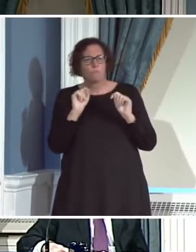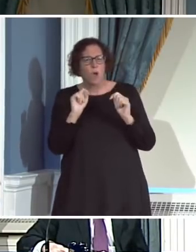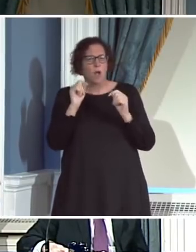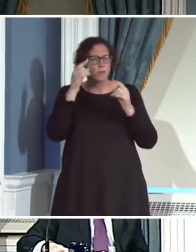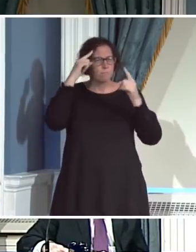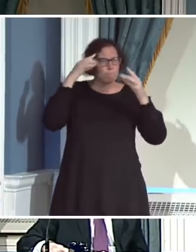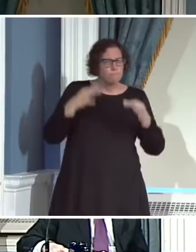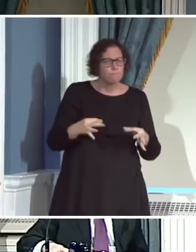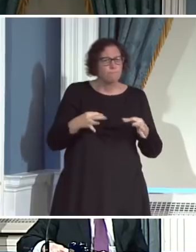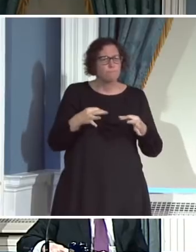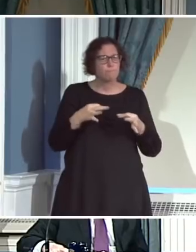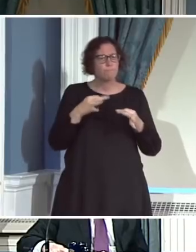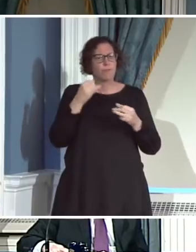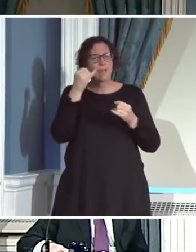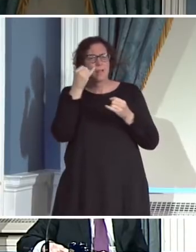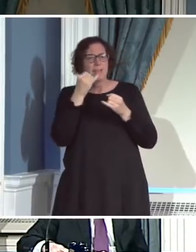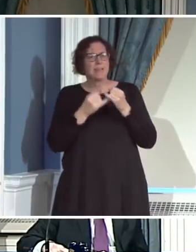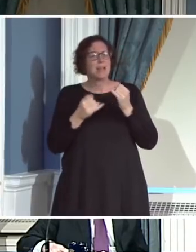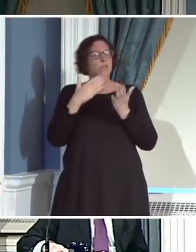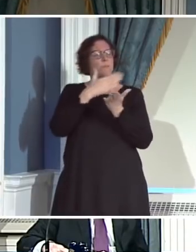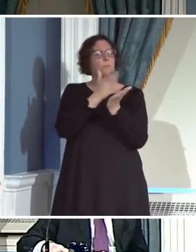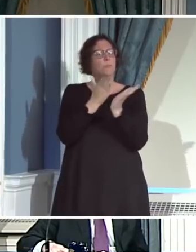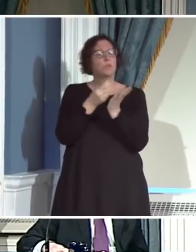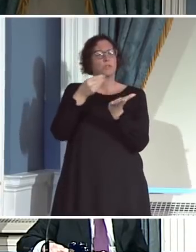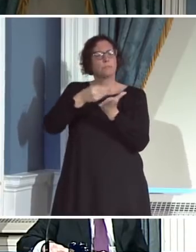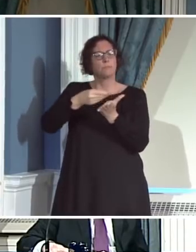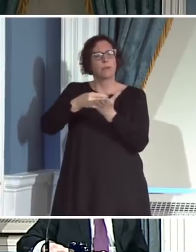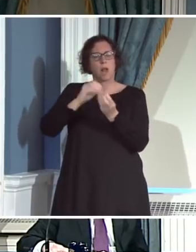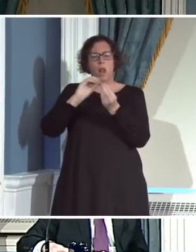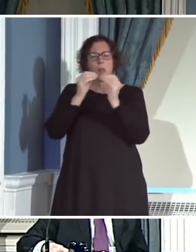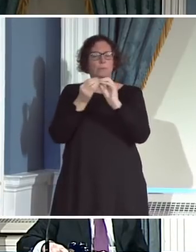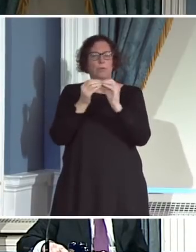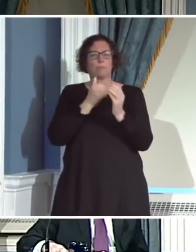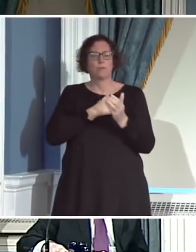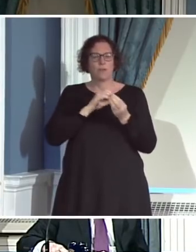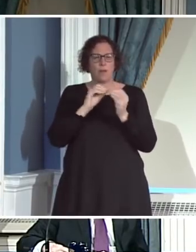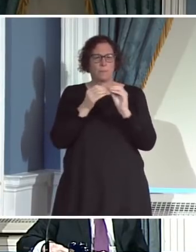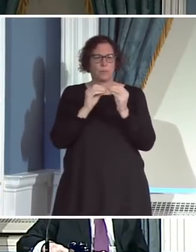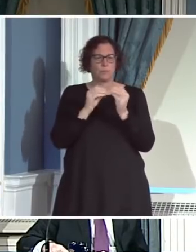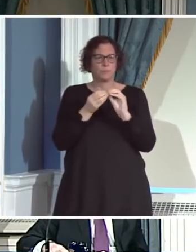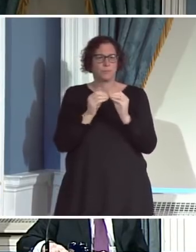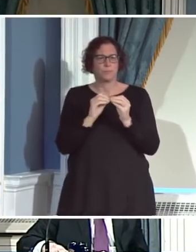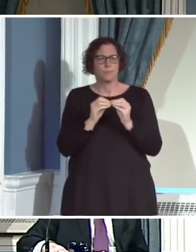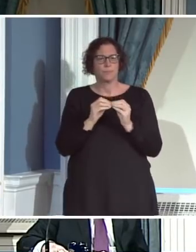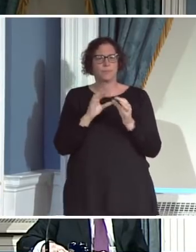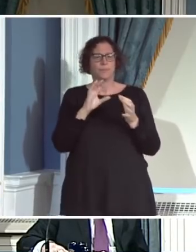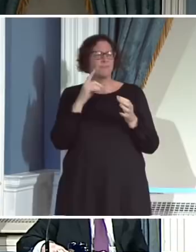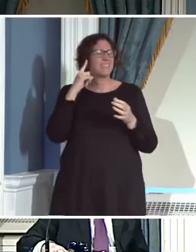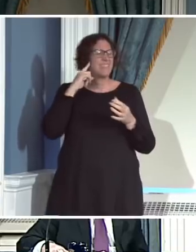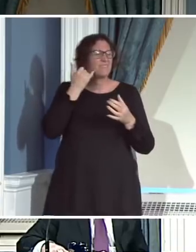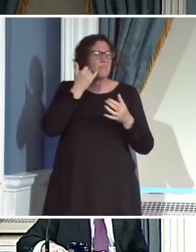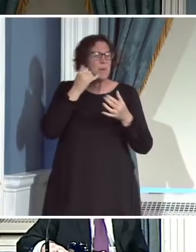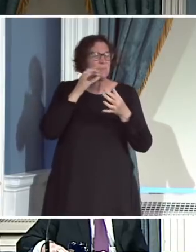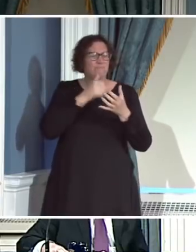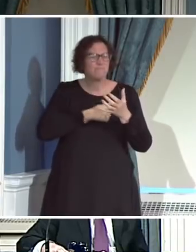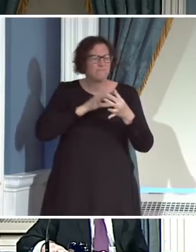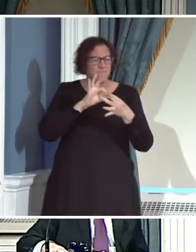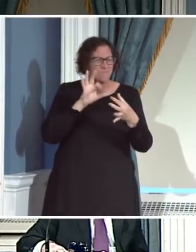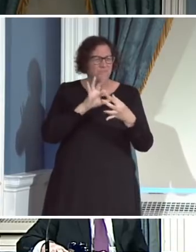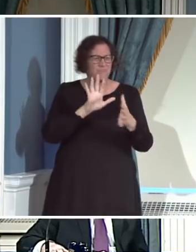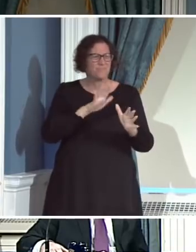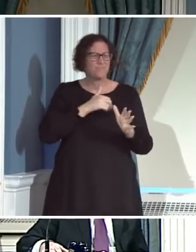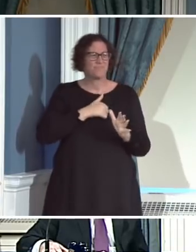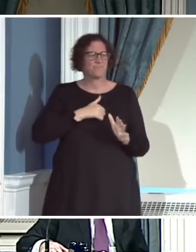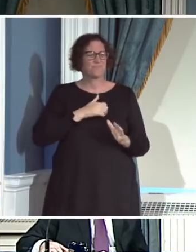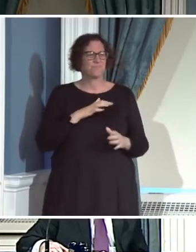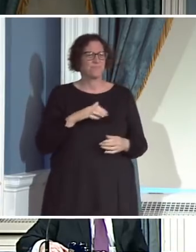to look at school aid. Looks like, you probably know this, that New York City is set to receive nearly the